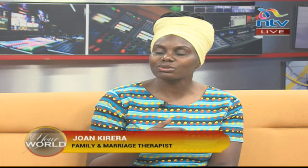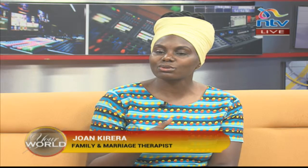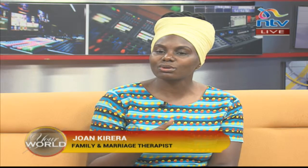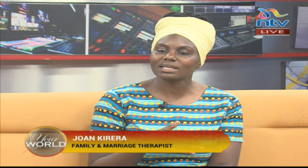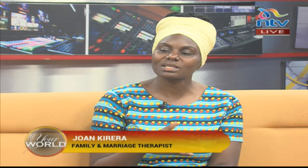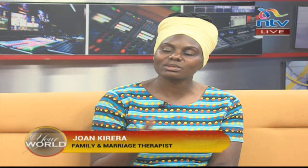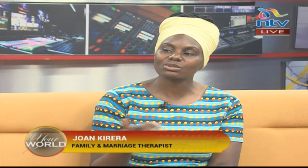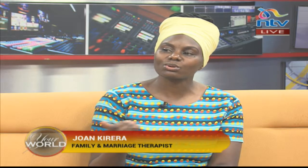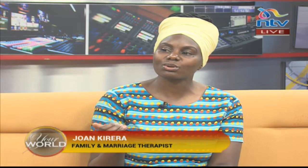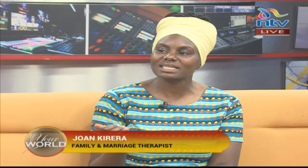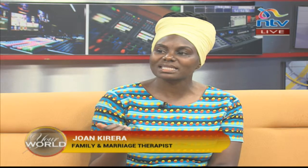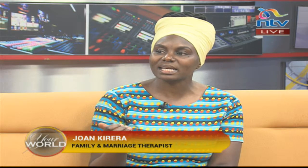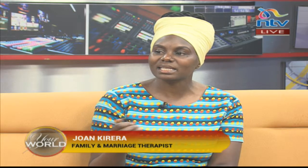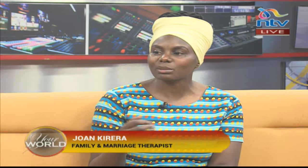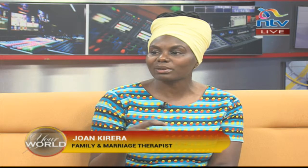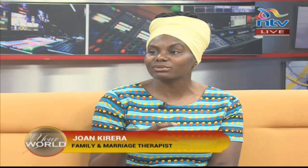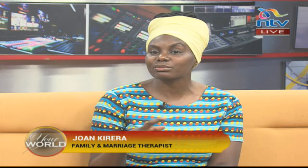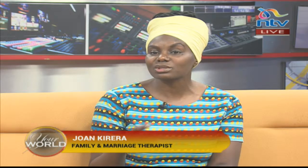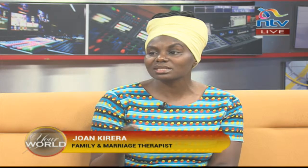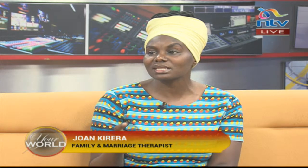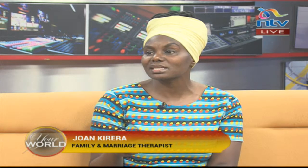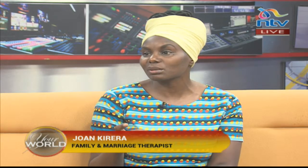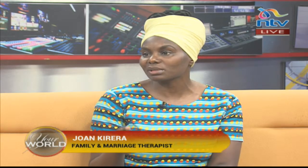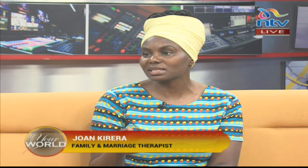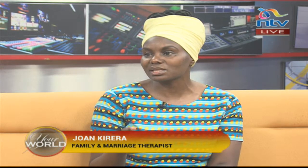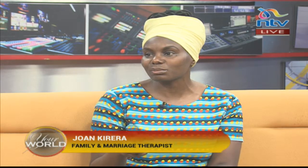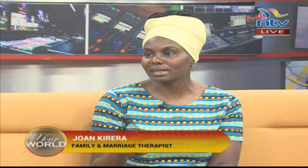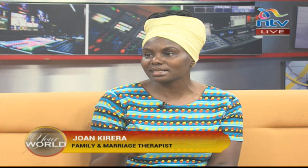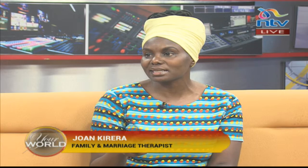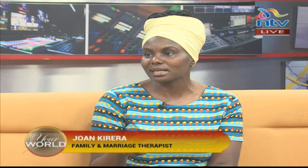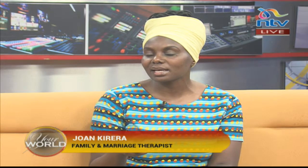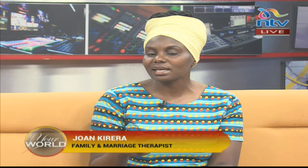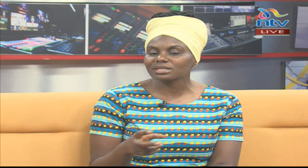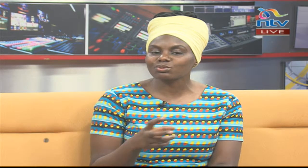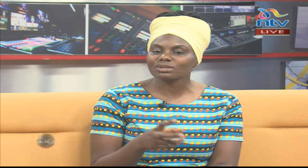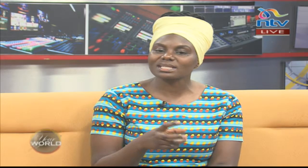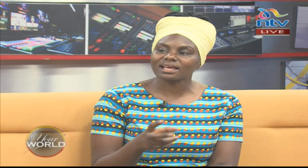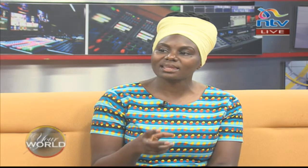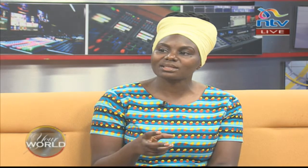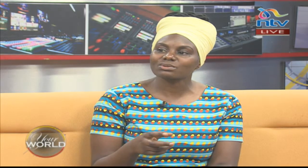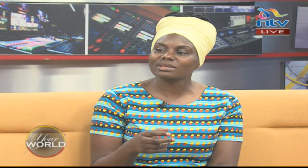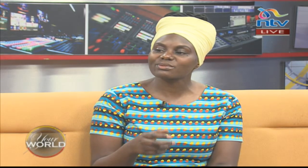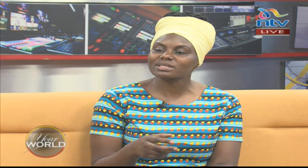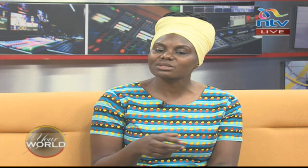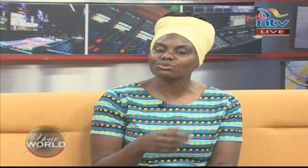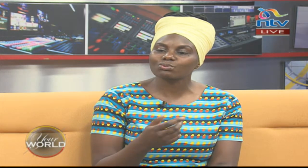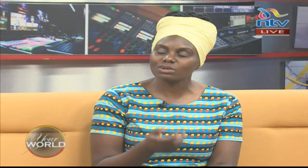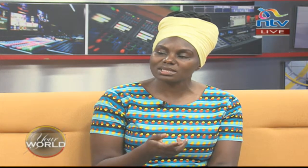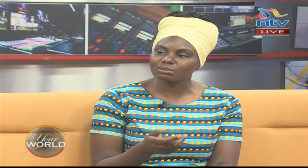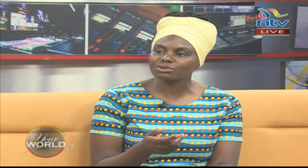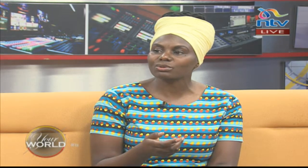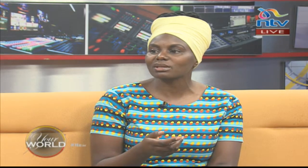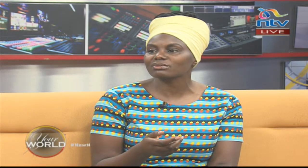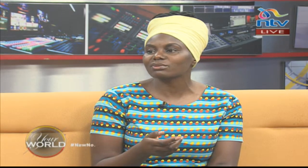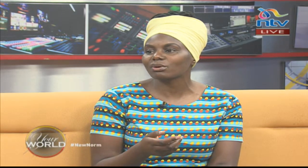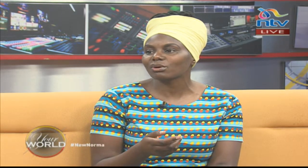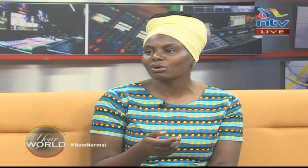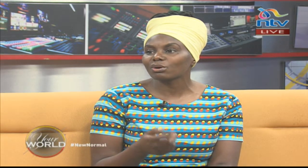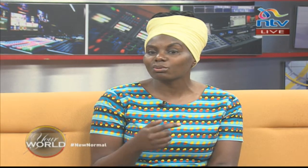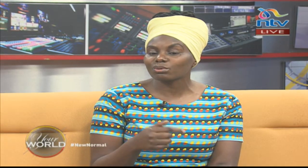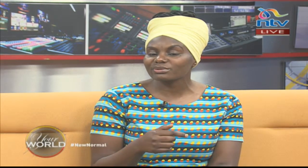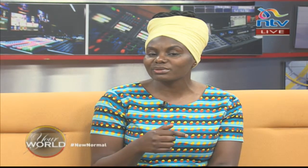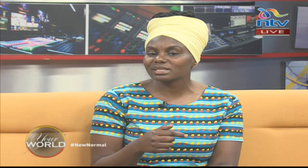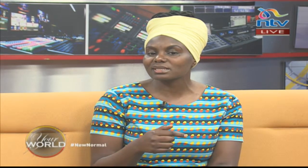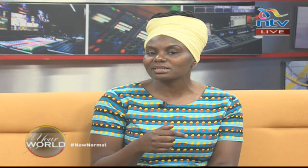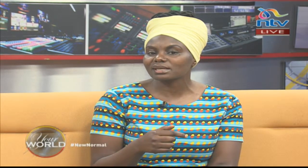you're going to look at this person holistically, apart from just the disability part, is what are they? Do they fit into what I'm looking for,